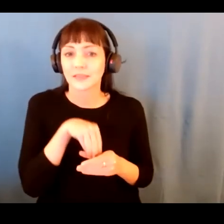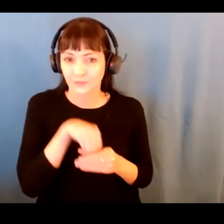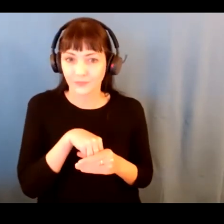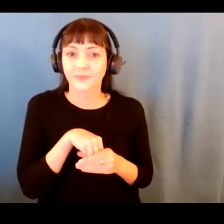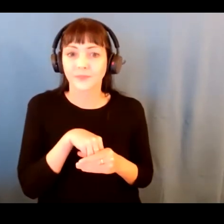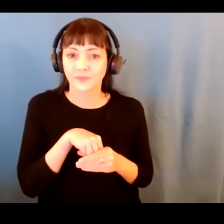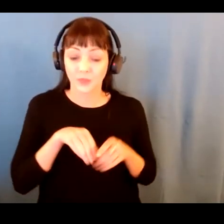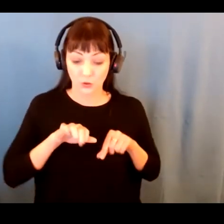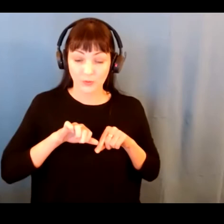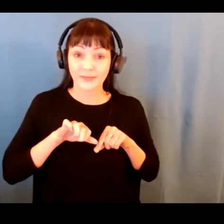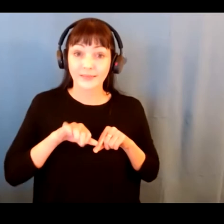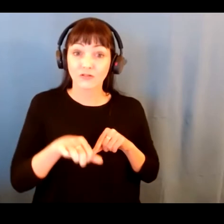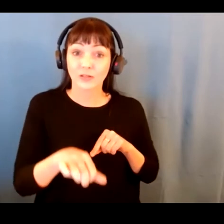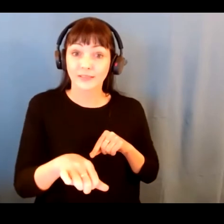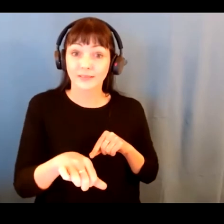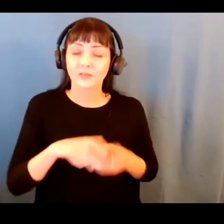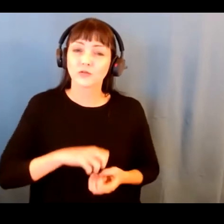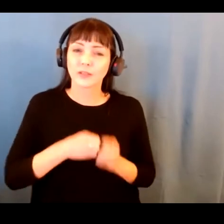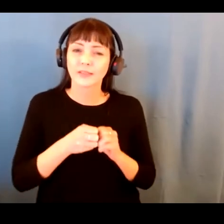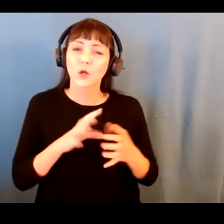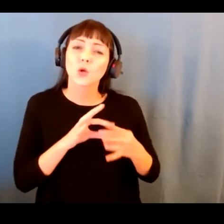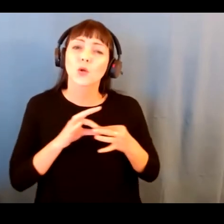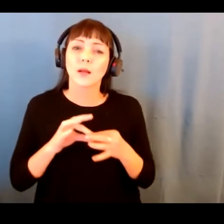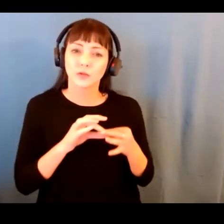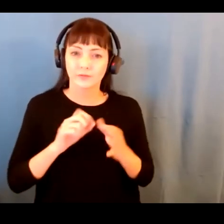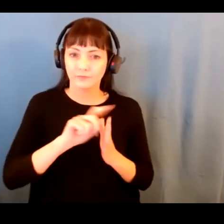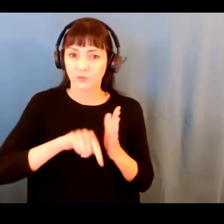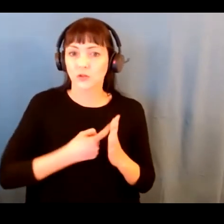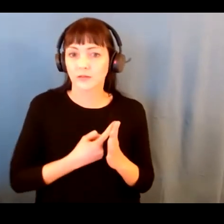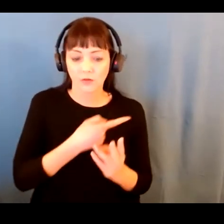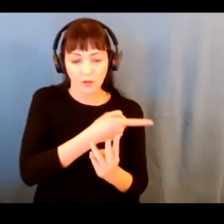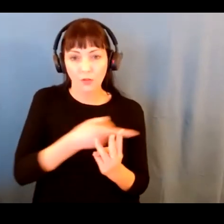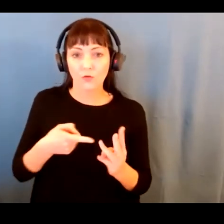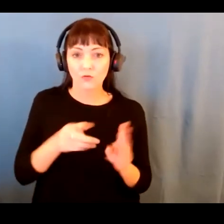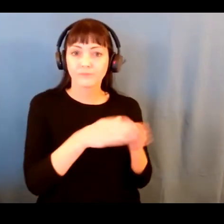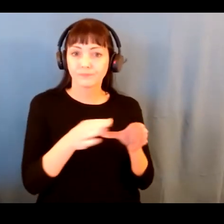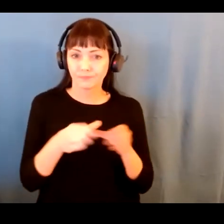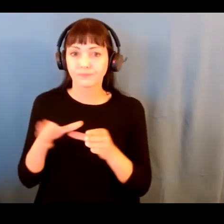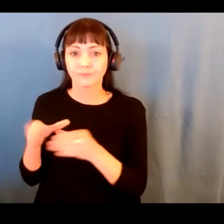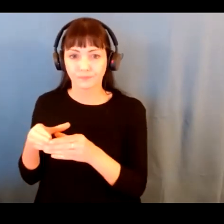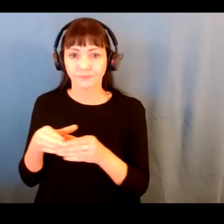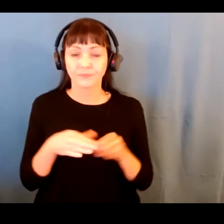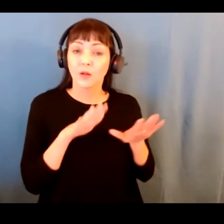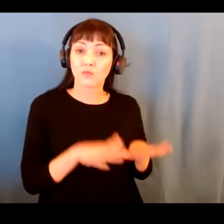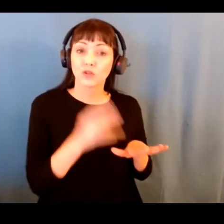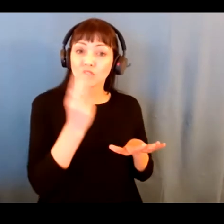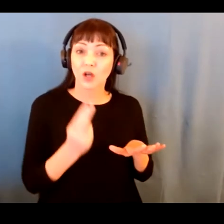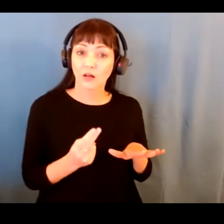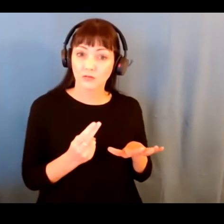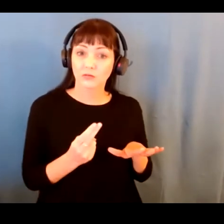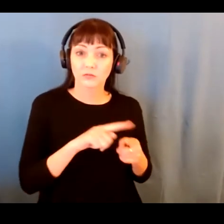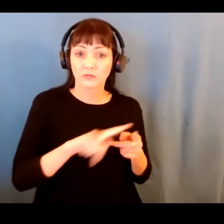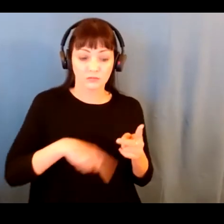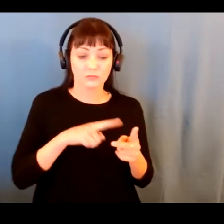And this series is produced as a collaborative project between three professional networks: the British Art Network,